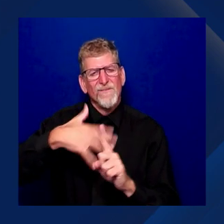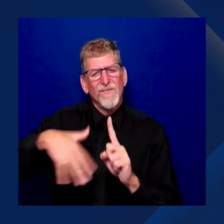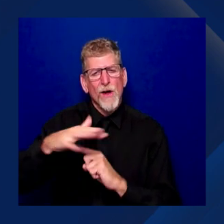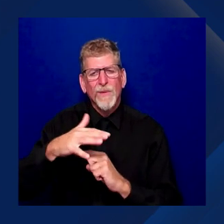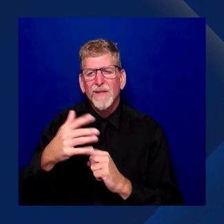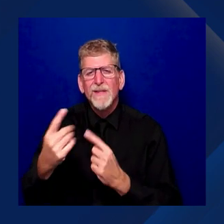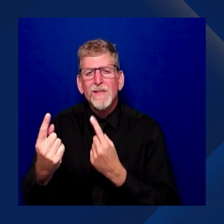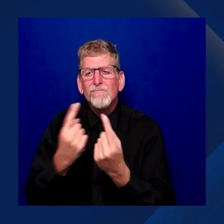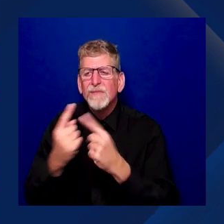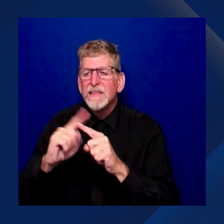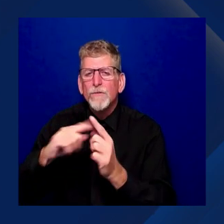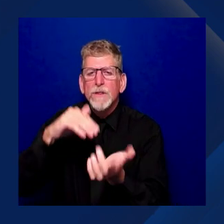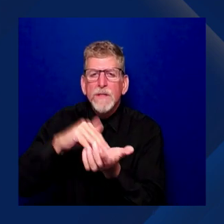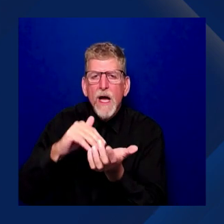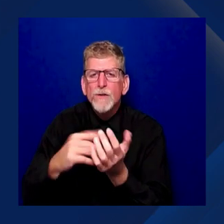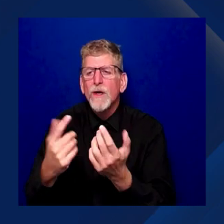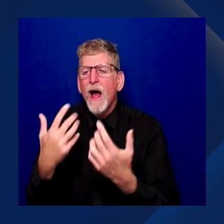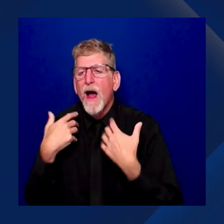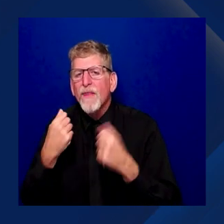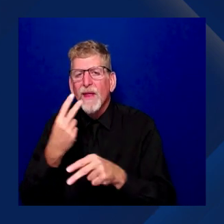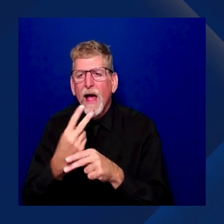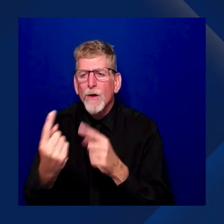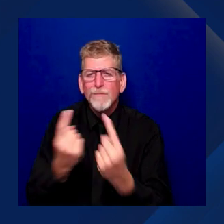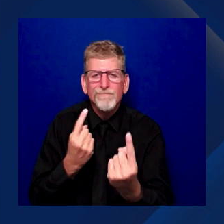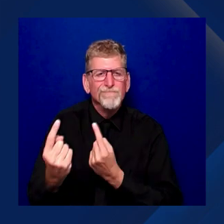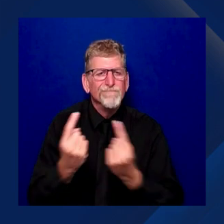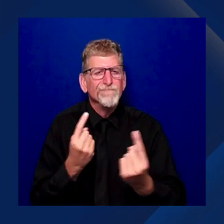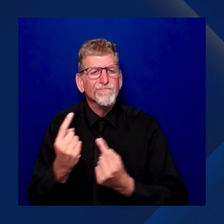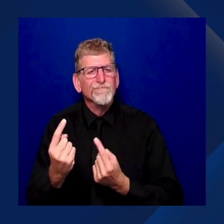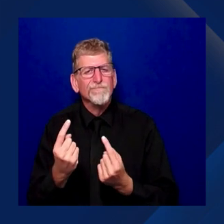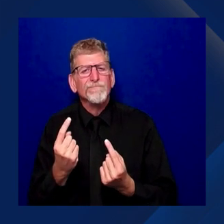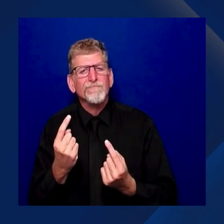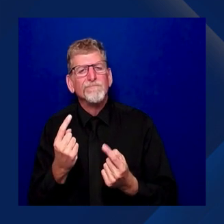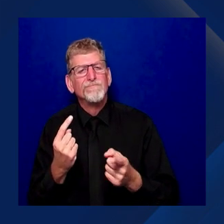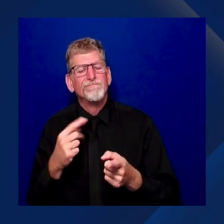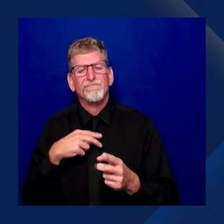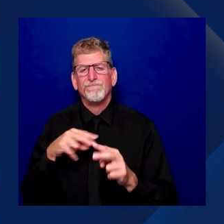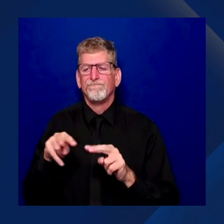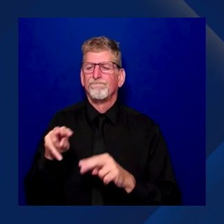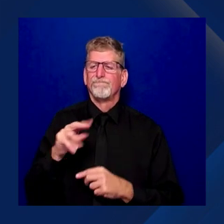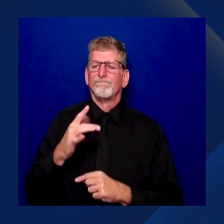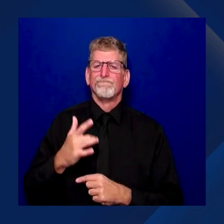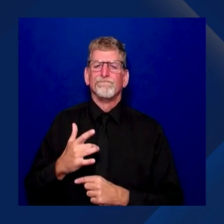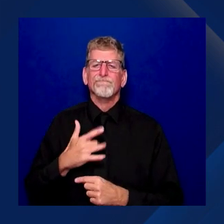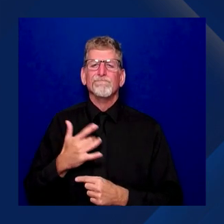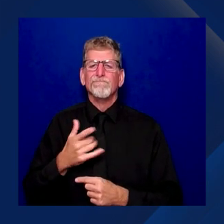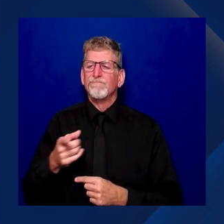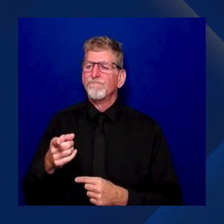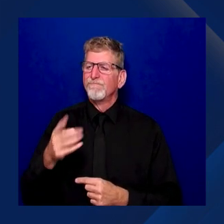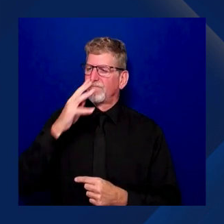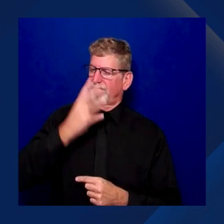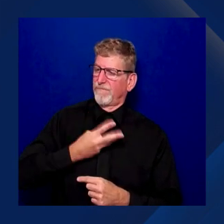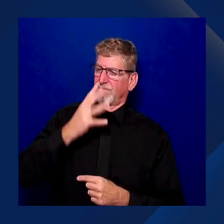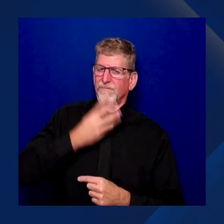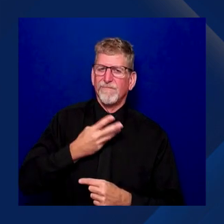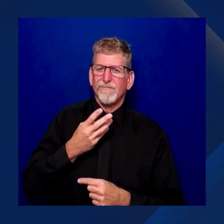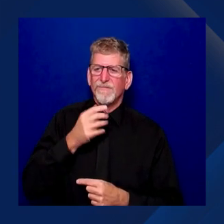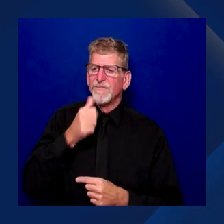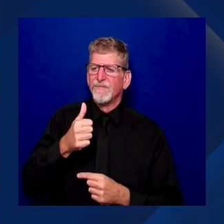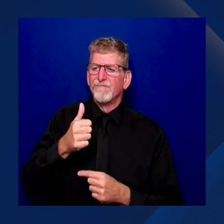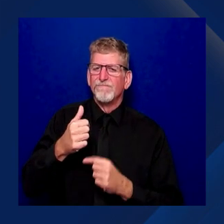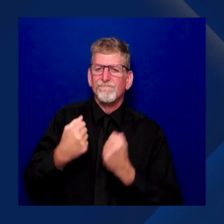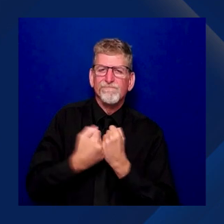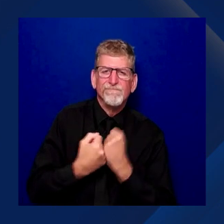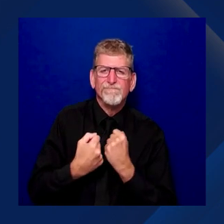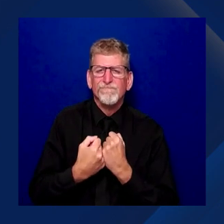healthcare provider and feeling that they're not being heard or being reluctant to share how they are